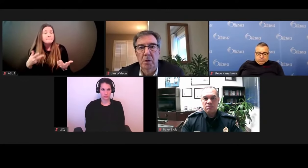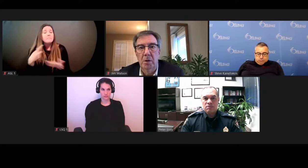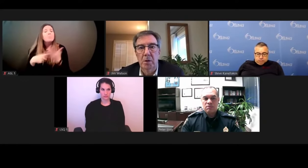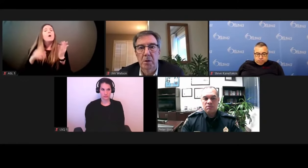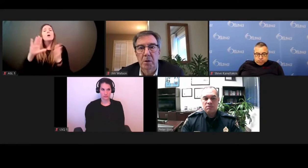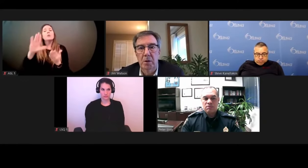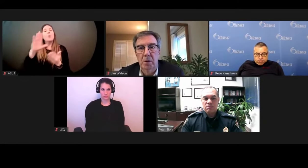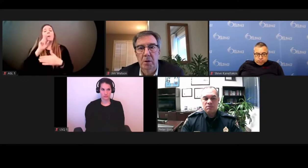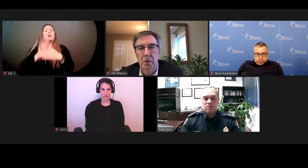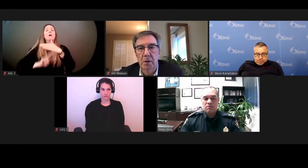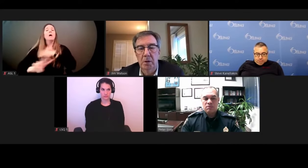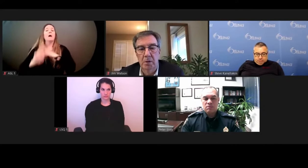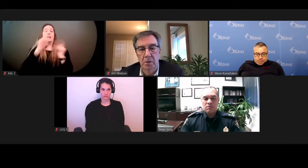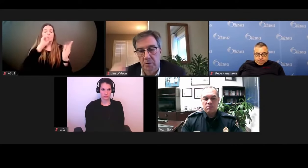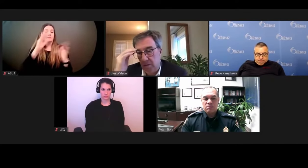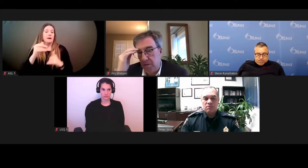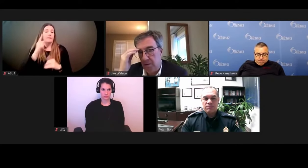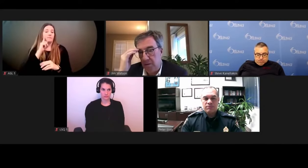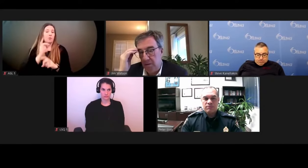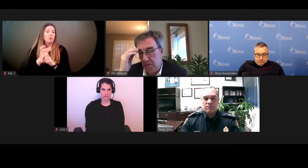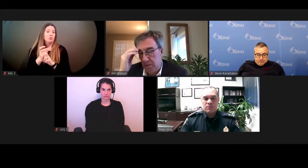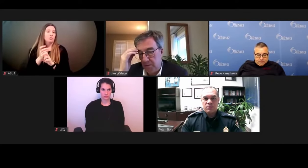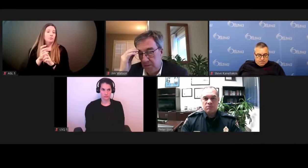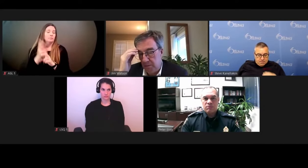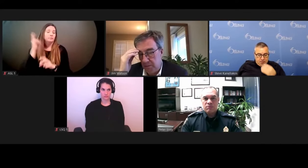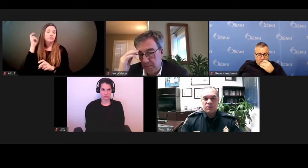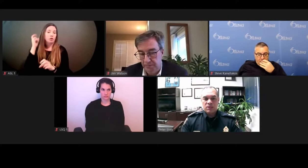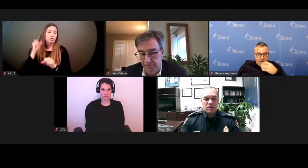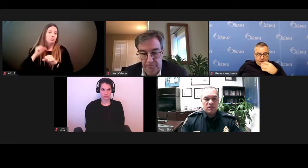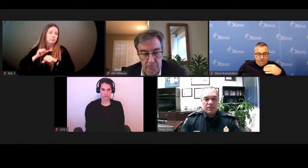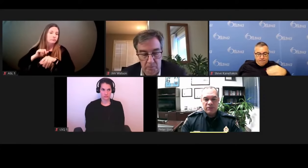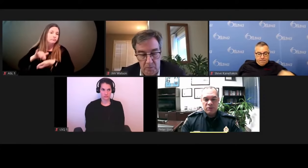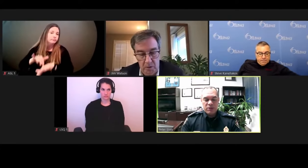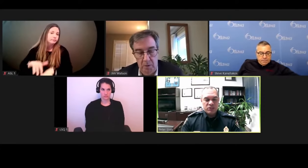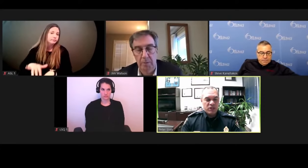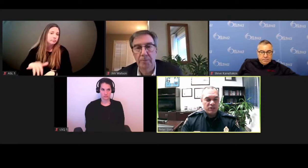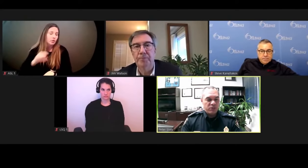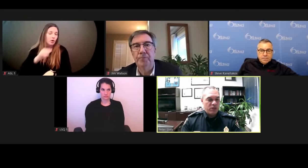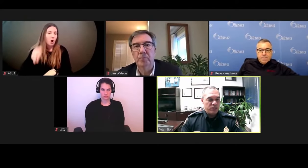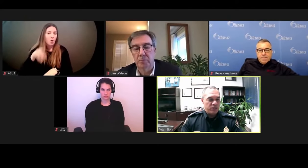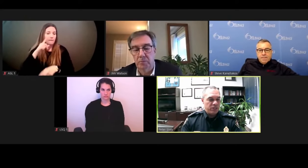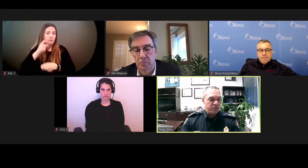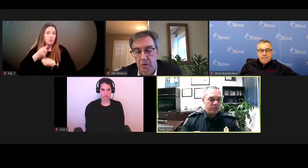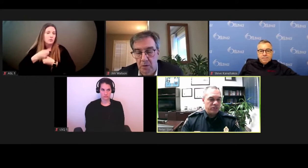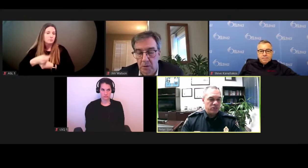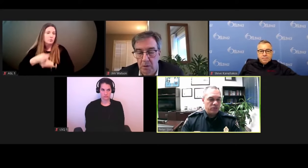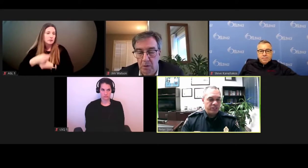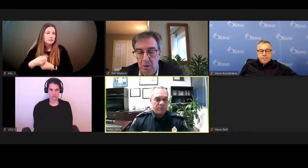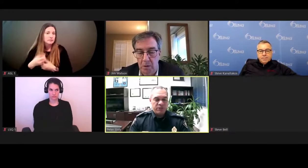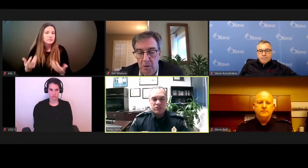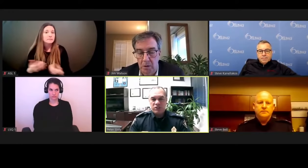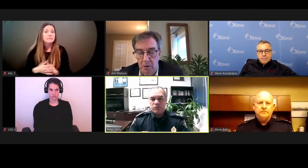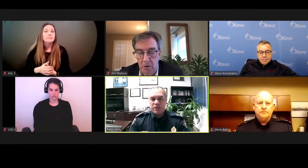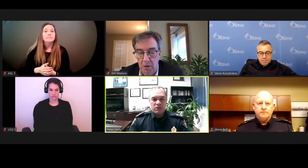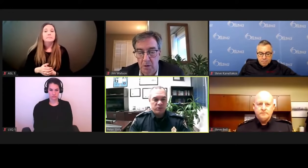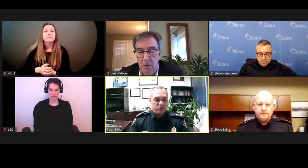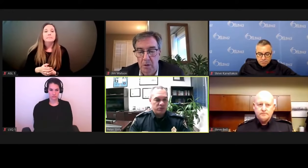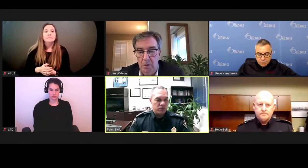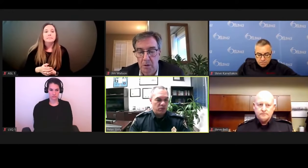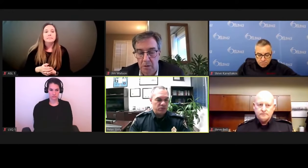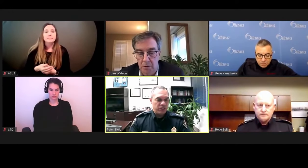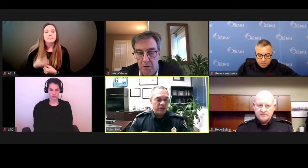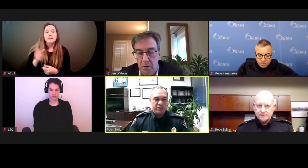truckers or convoy supporters are expected to come to Ottawa again? Thank you very much, Craig, for the question. I'll turn things over to Deputy Chief Bell,